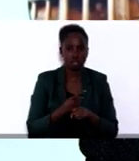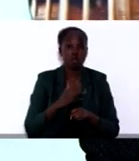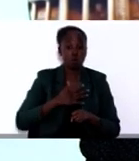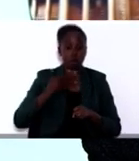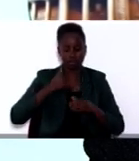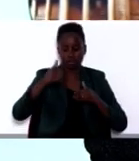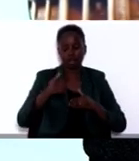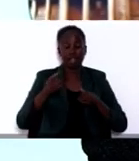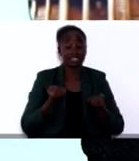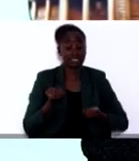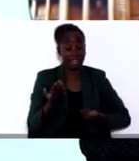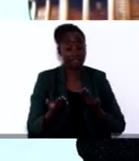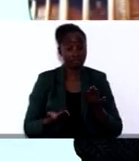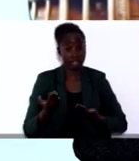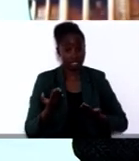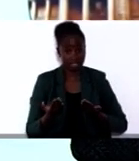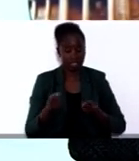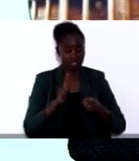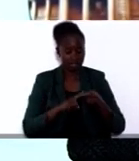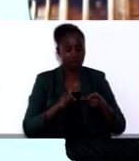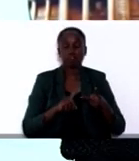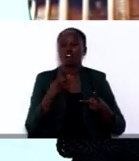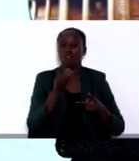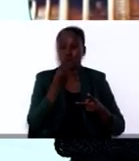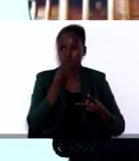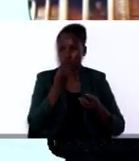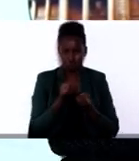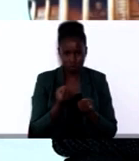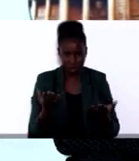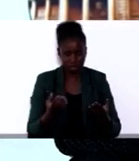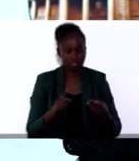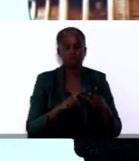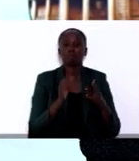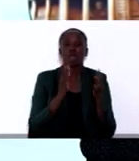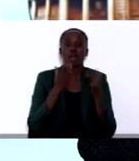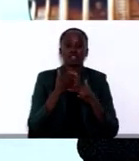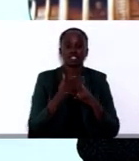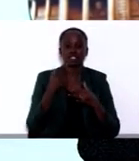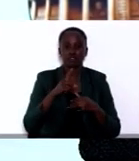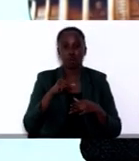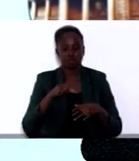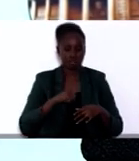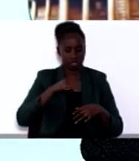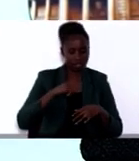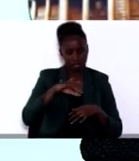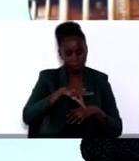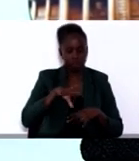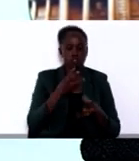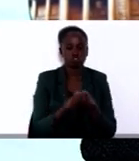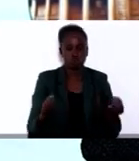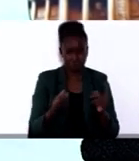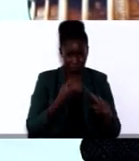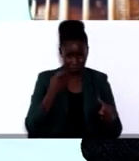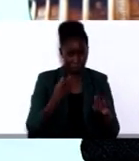services related to food relief, access to the dignity packs for children who come from poor